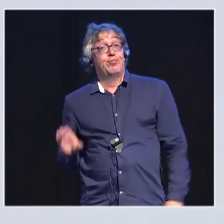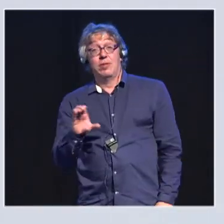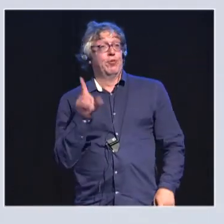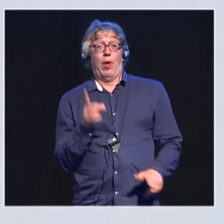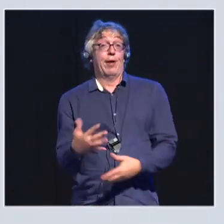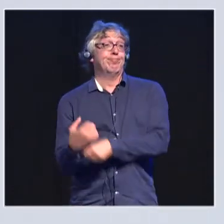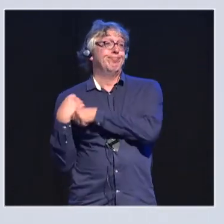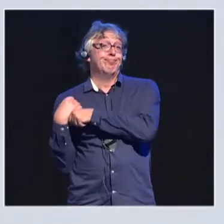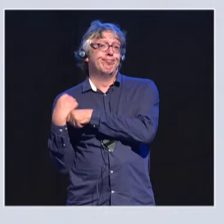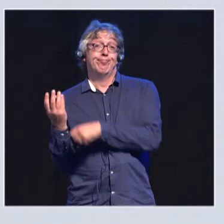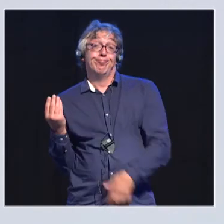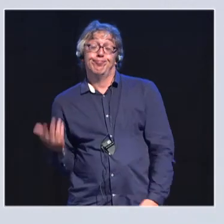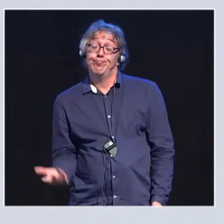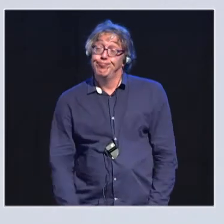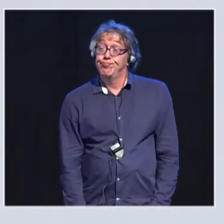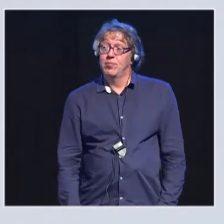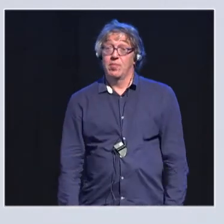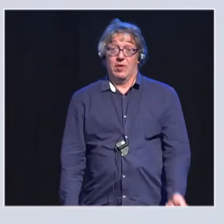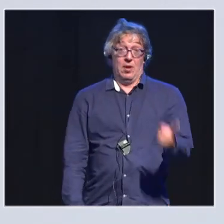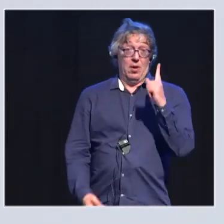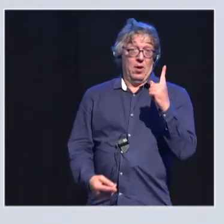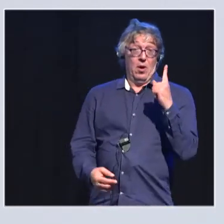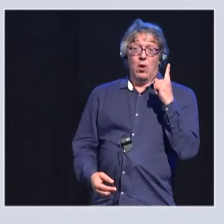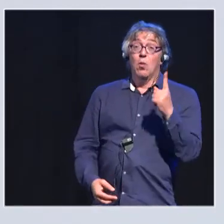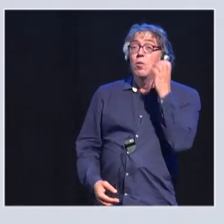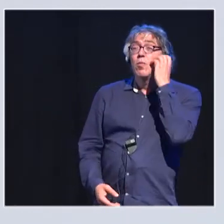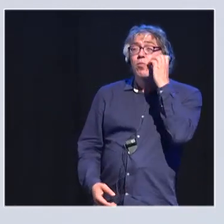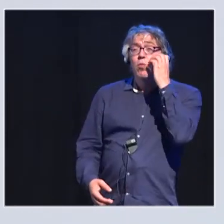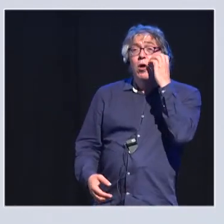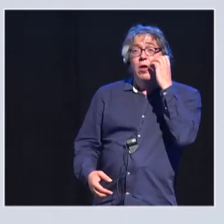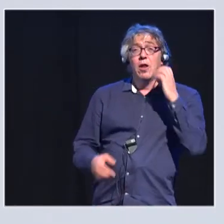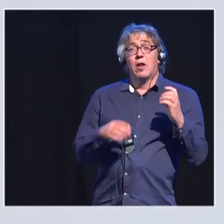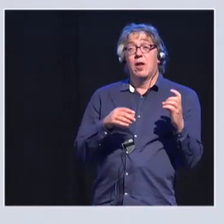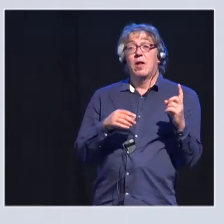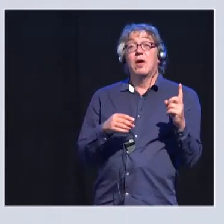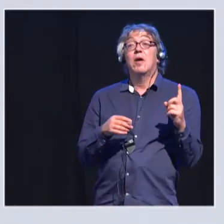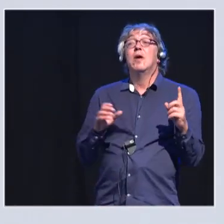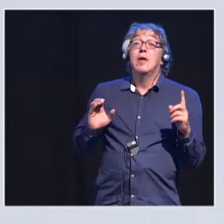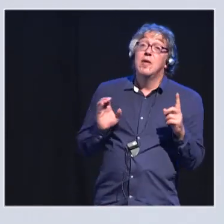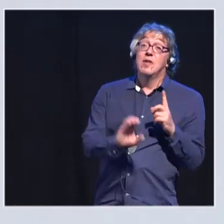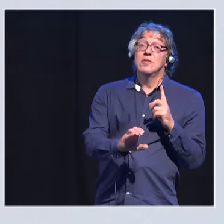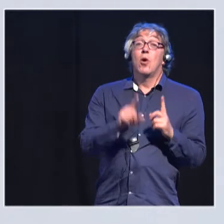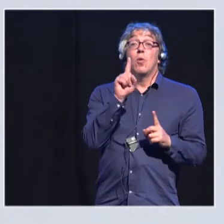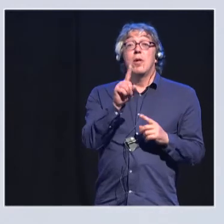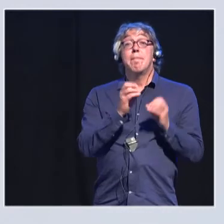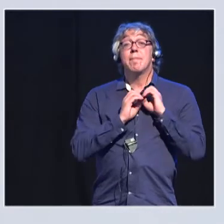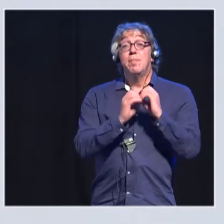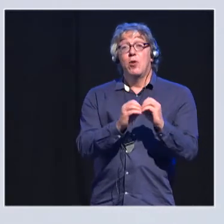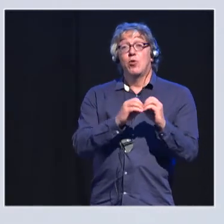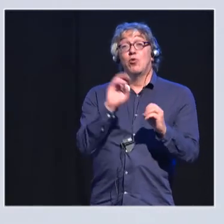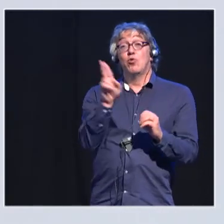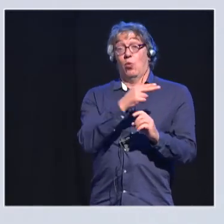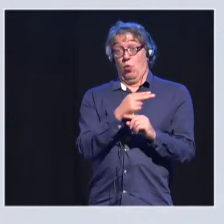Just one mobile operator invested last year on African continent, 1 billion